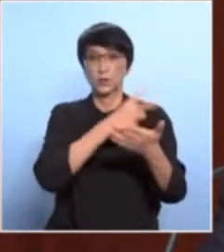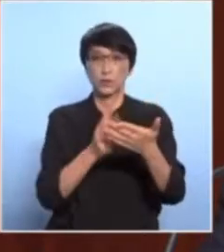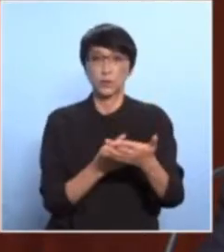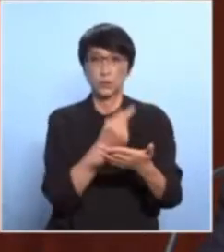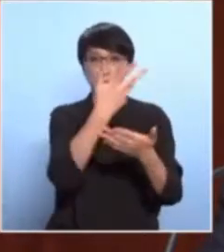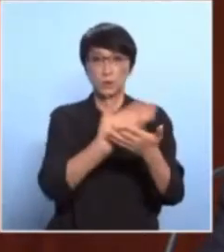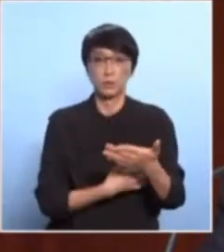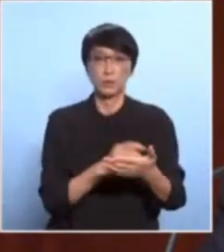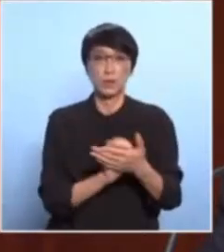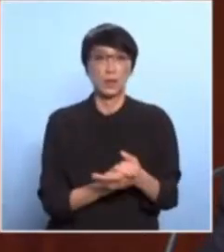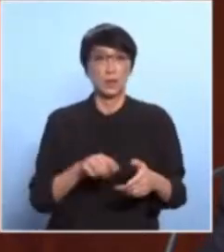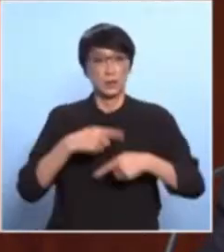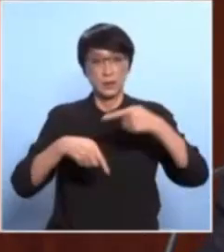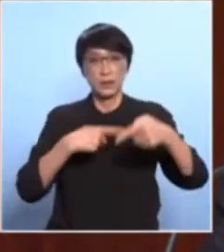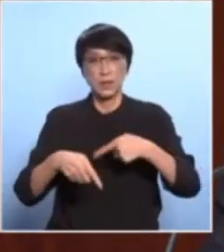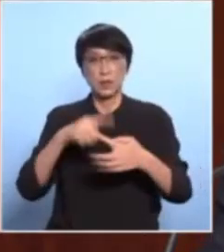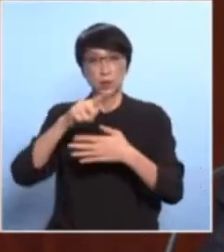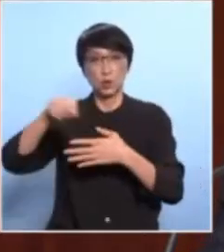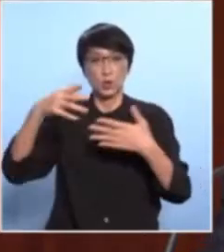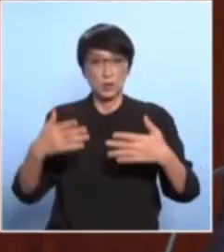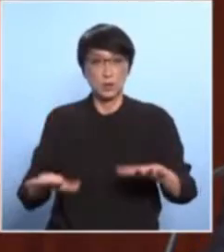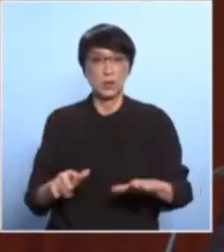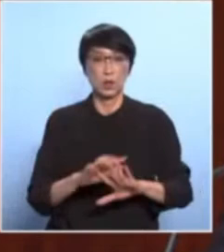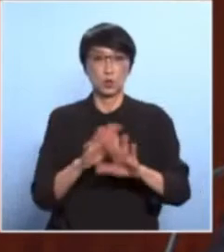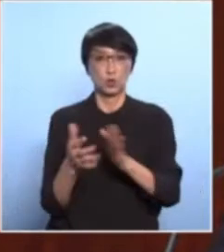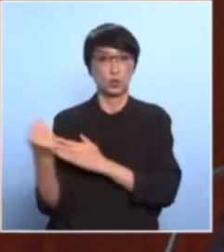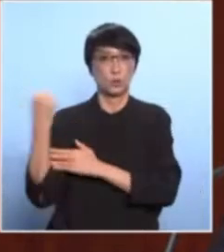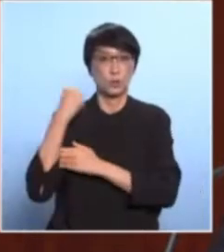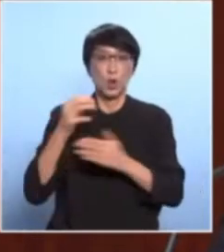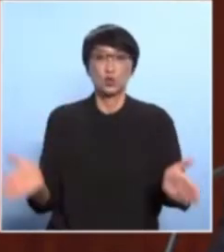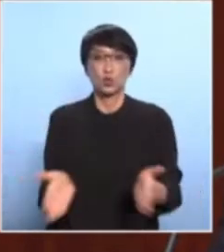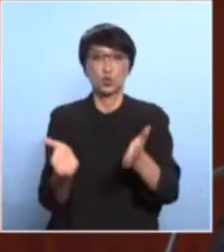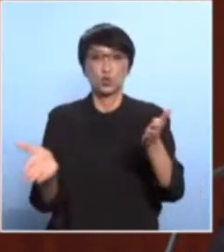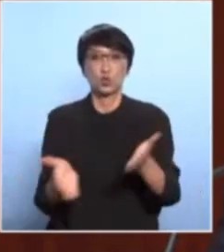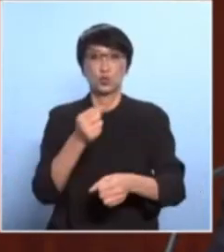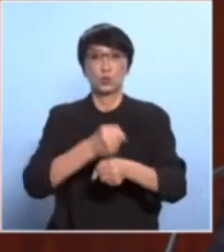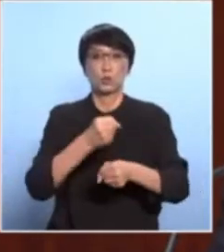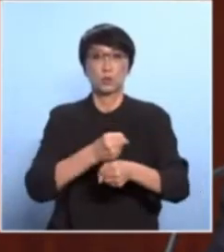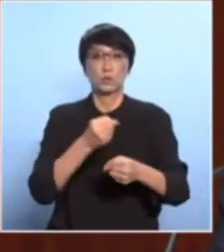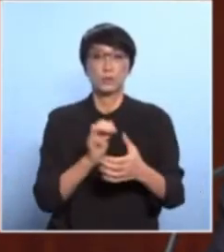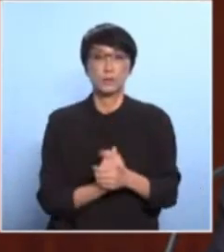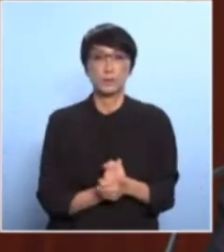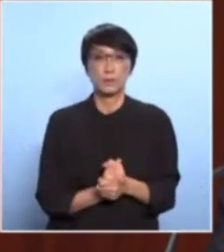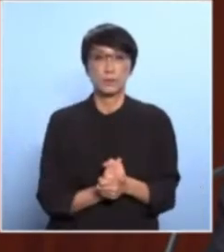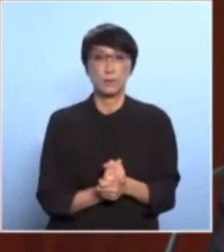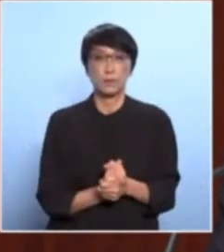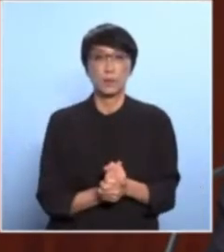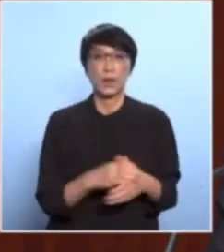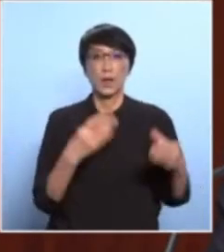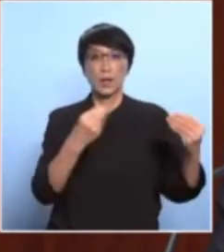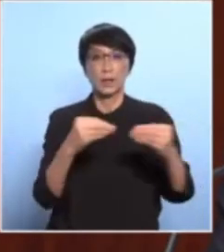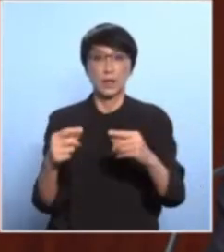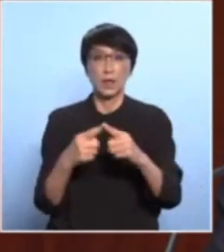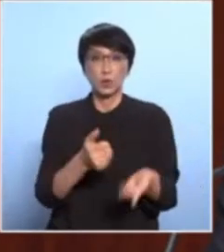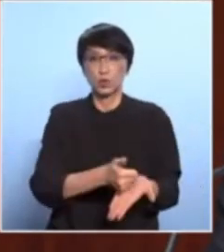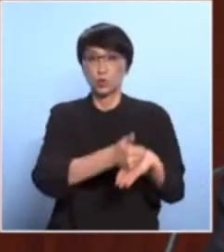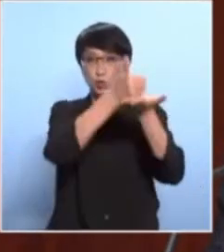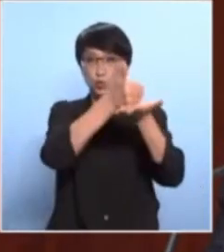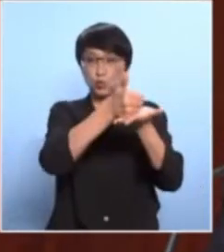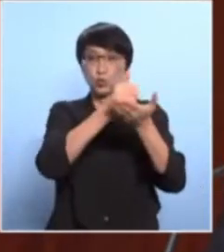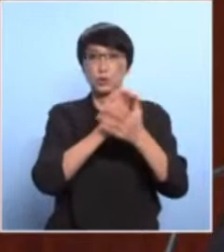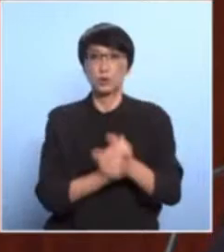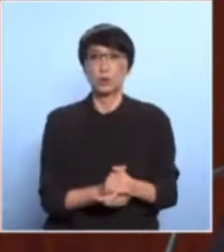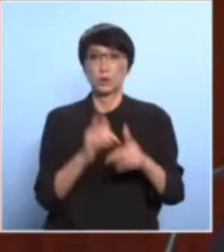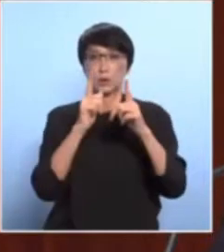Emblem Ordinance. When the bill is enacted by the Legislature after consideration, we will organize a publicity campaign to enhance public awareness